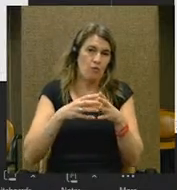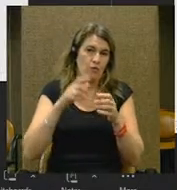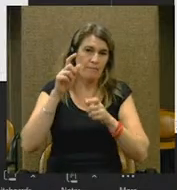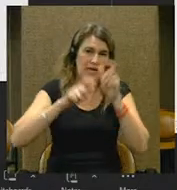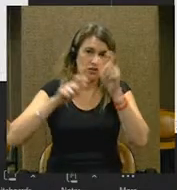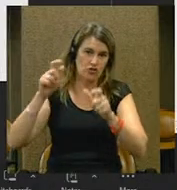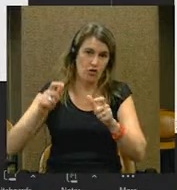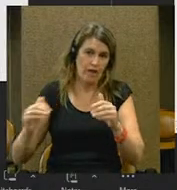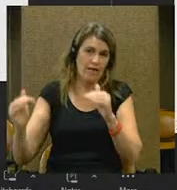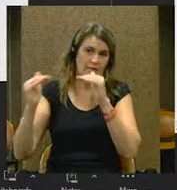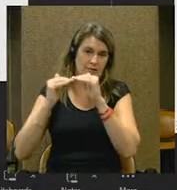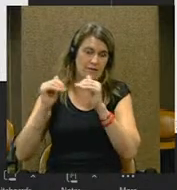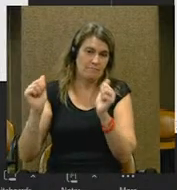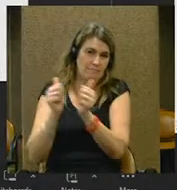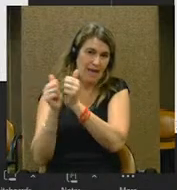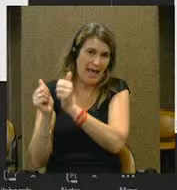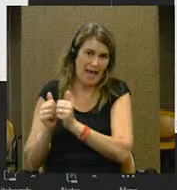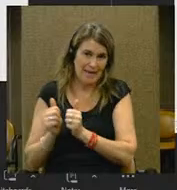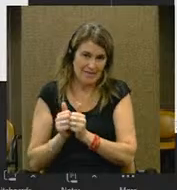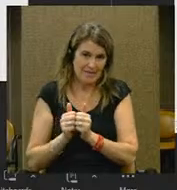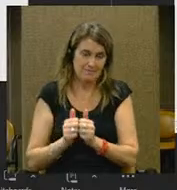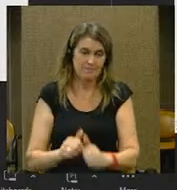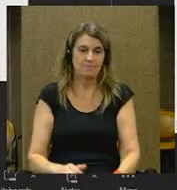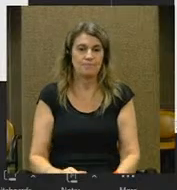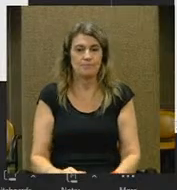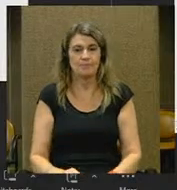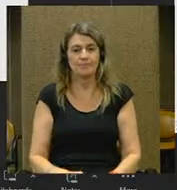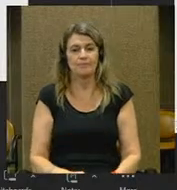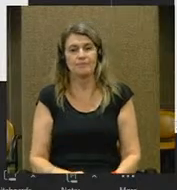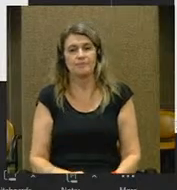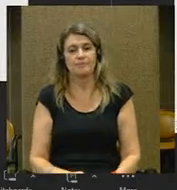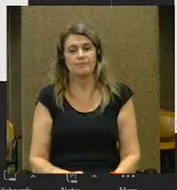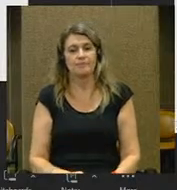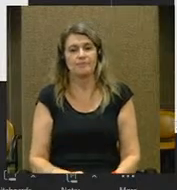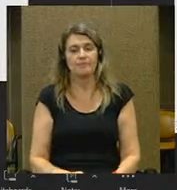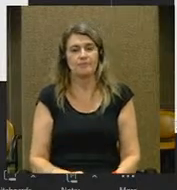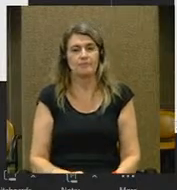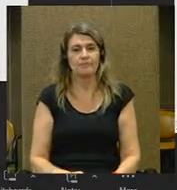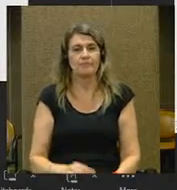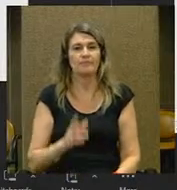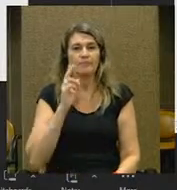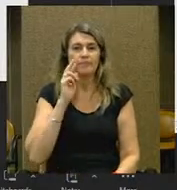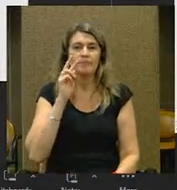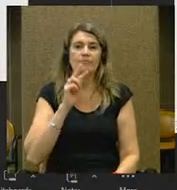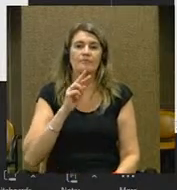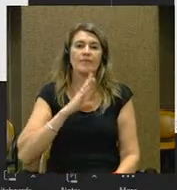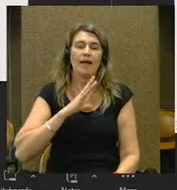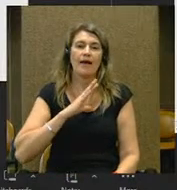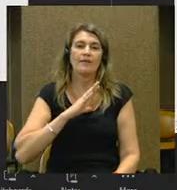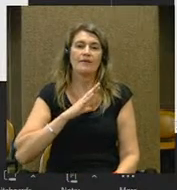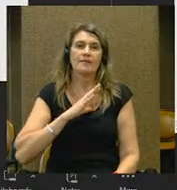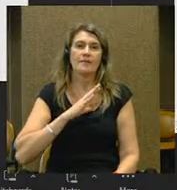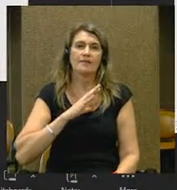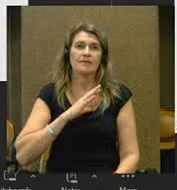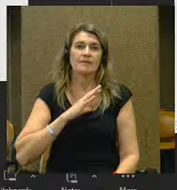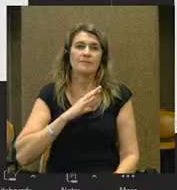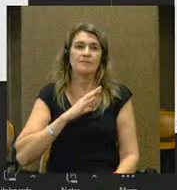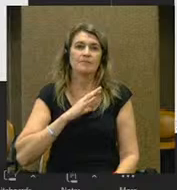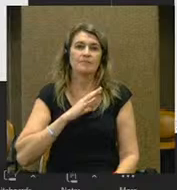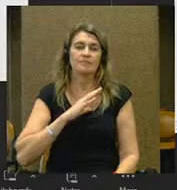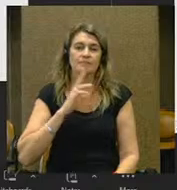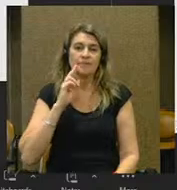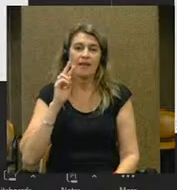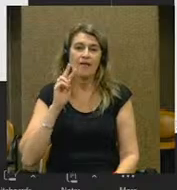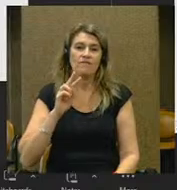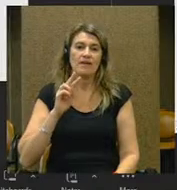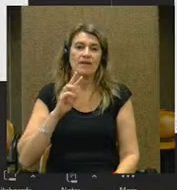drugs. They're very much integrated into our response. We have another focus on cultural safety and